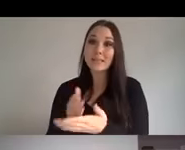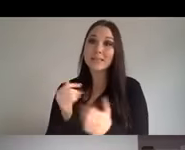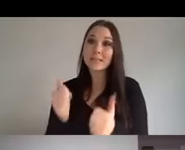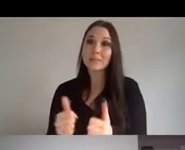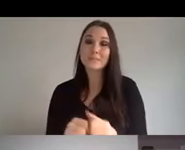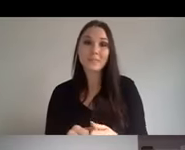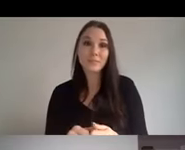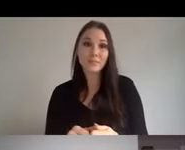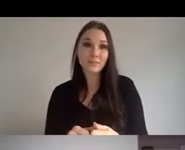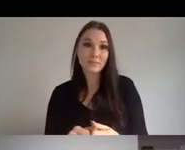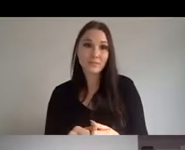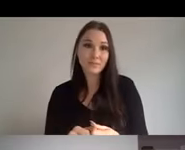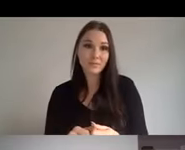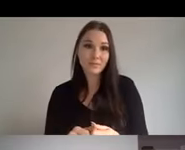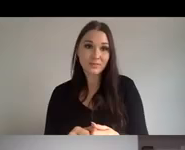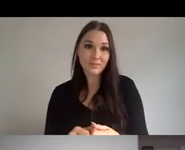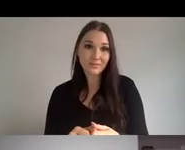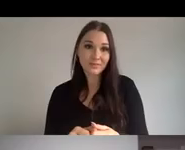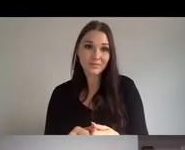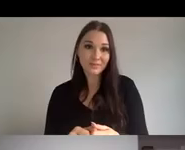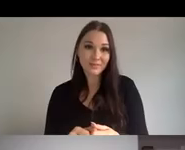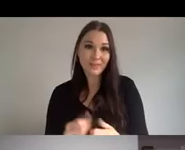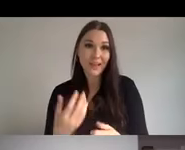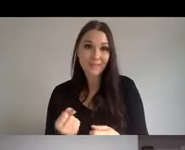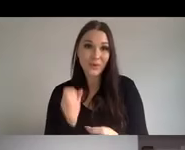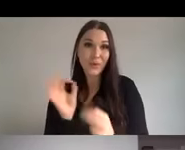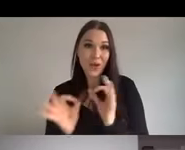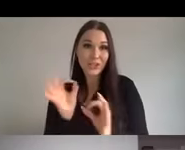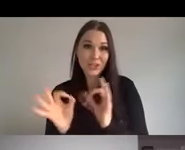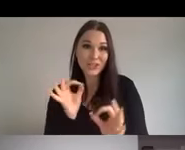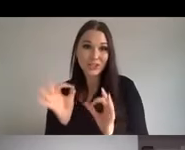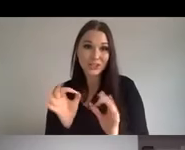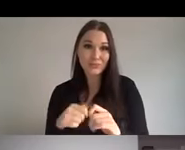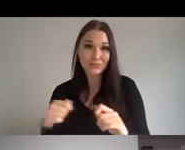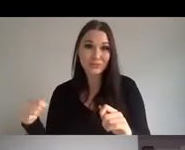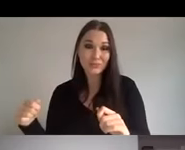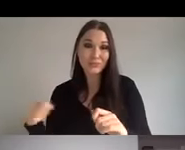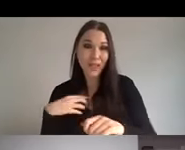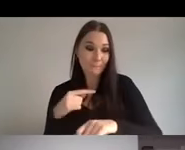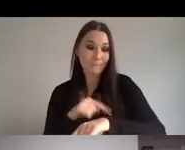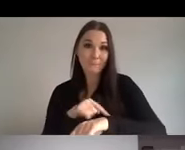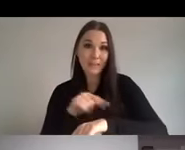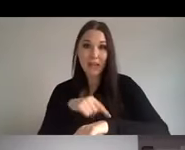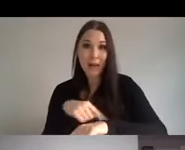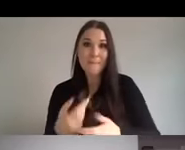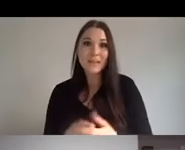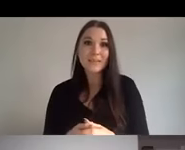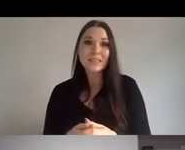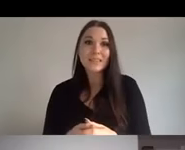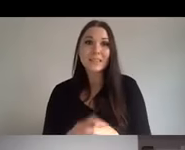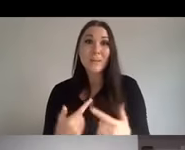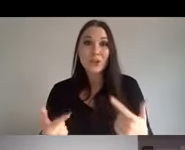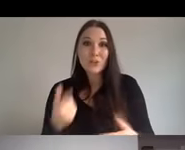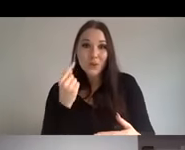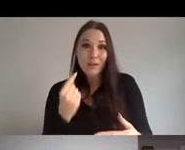Excellent. So I do have additional questions I'd love to ask there, but I just try to keep the schedule as much as